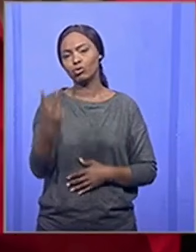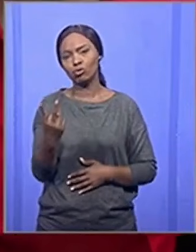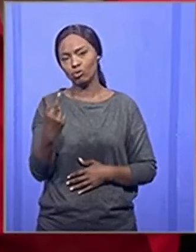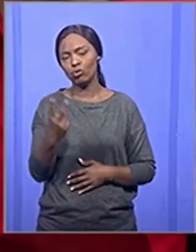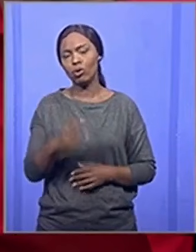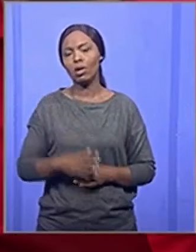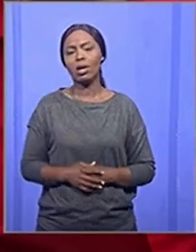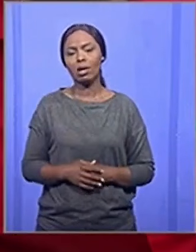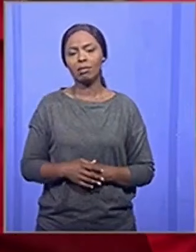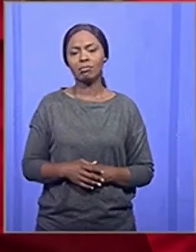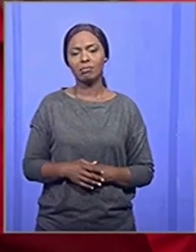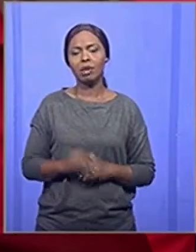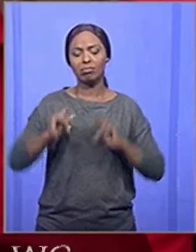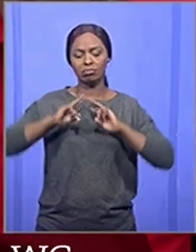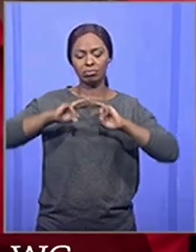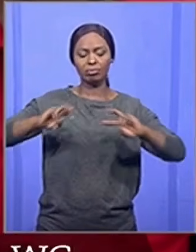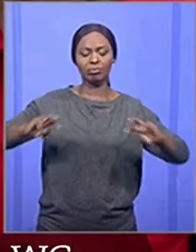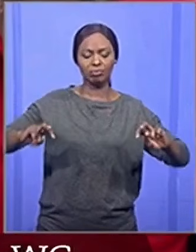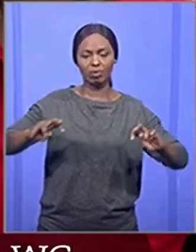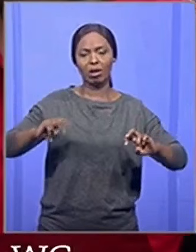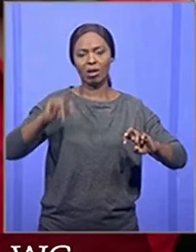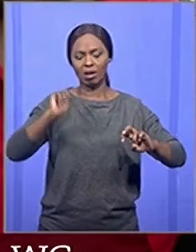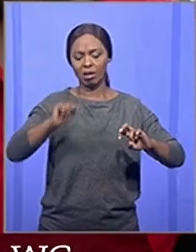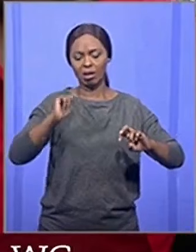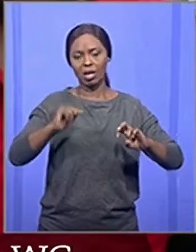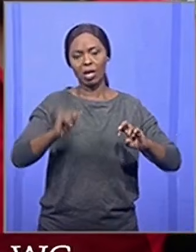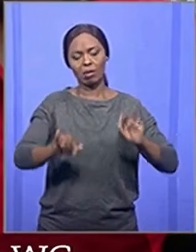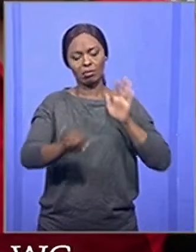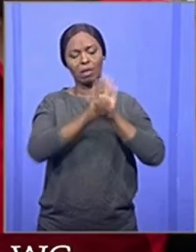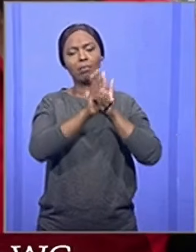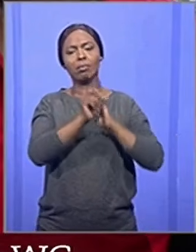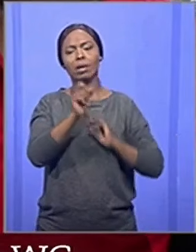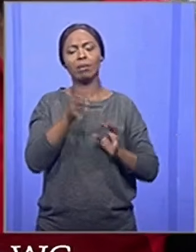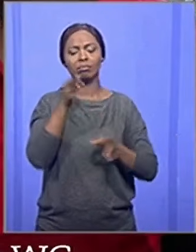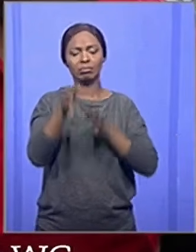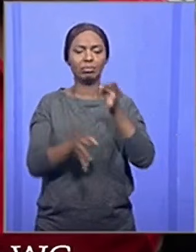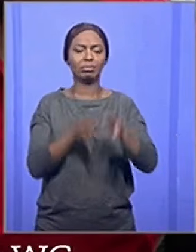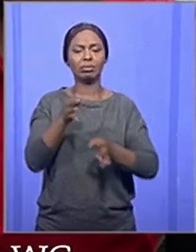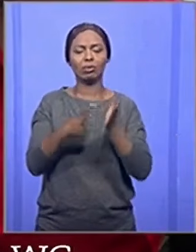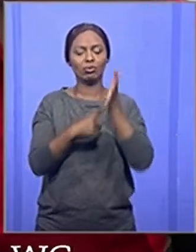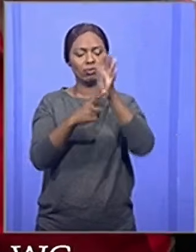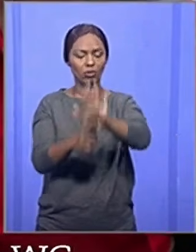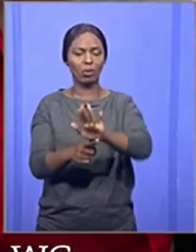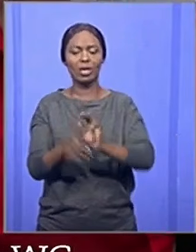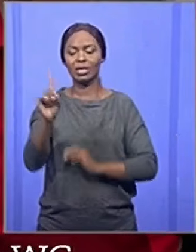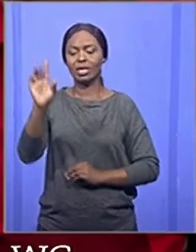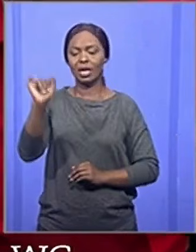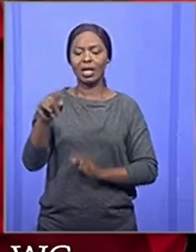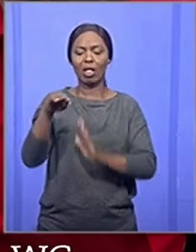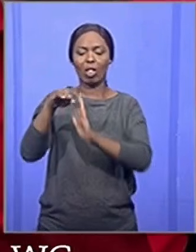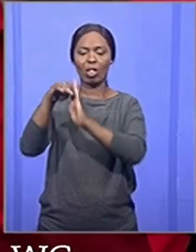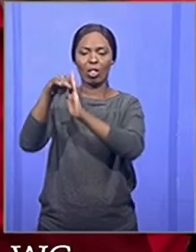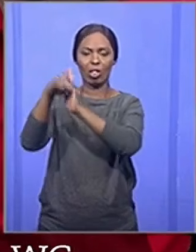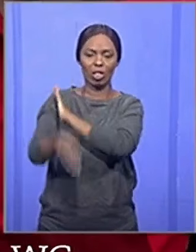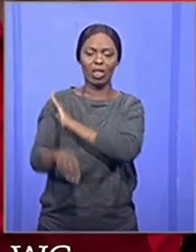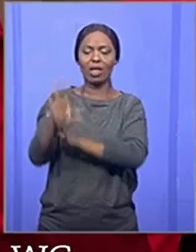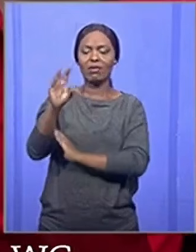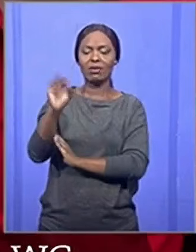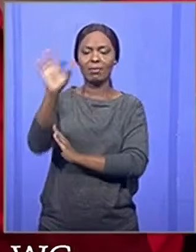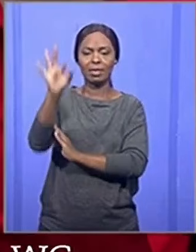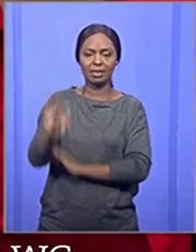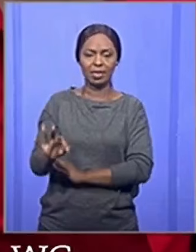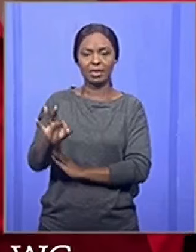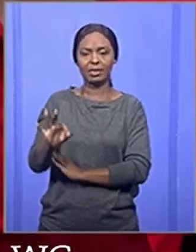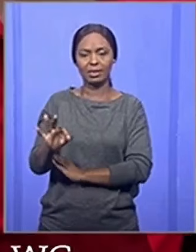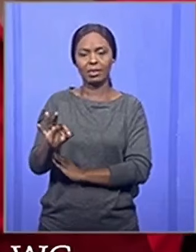All scientific researches have demonstrated that the DA is going to decline and lose its 50%